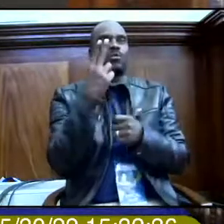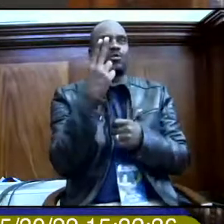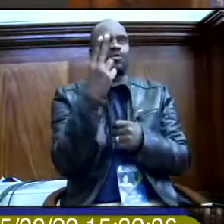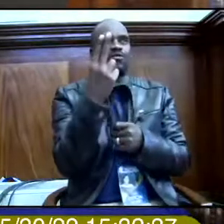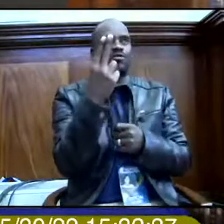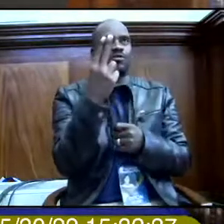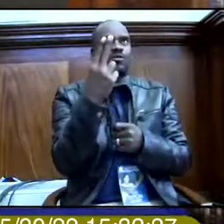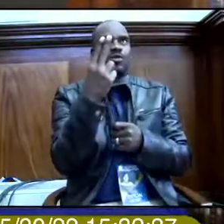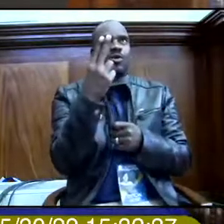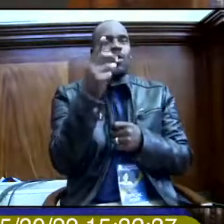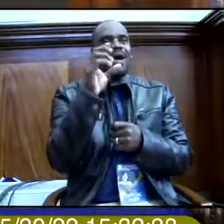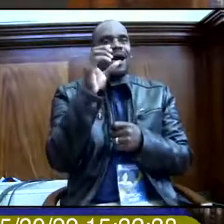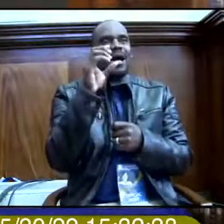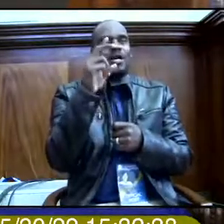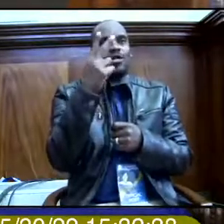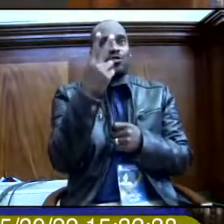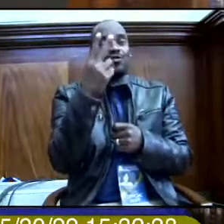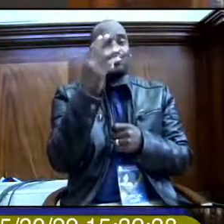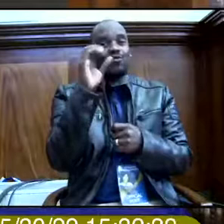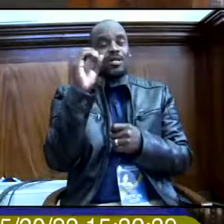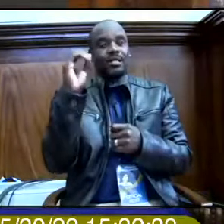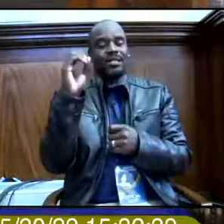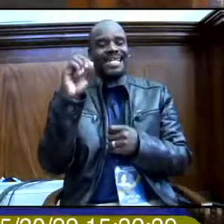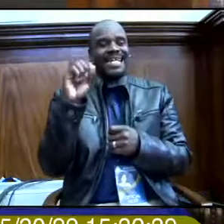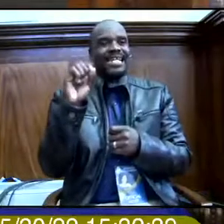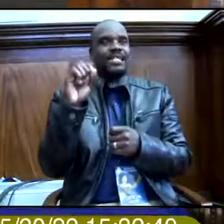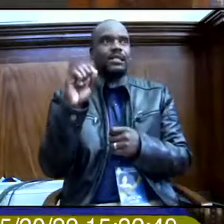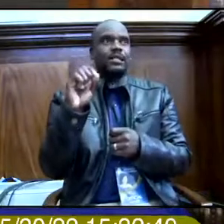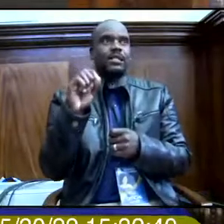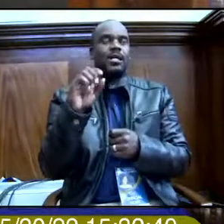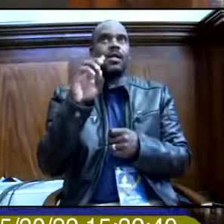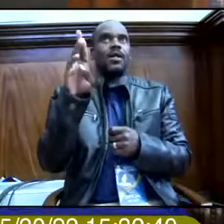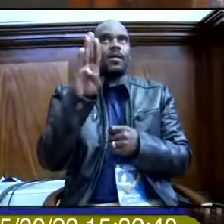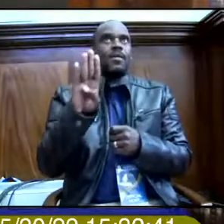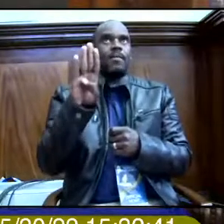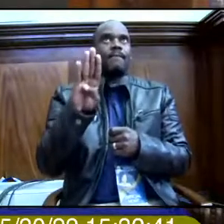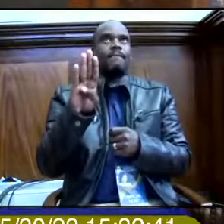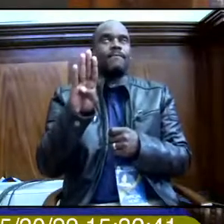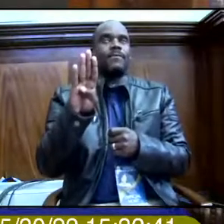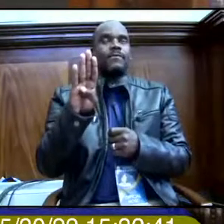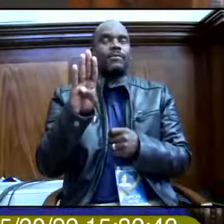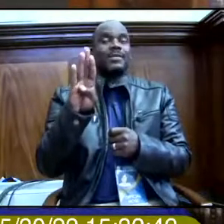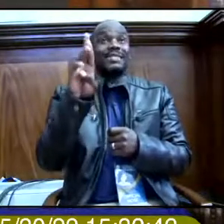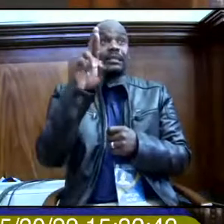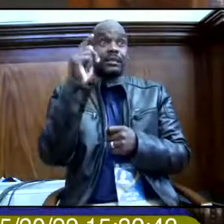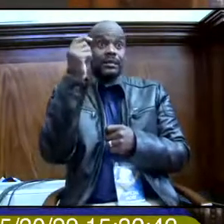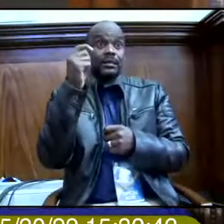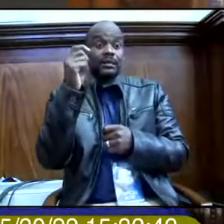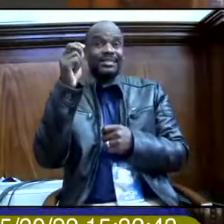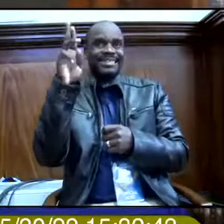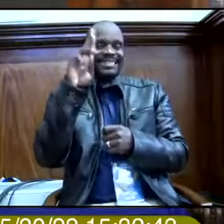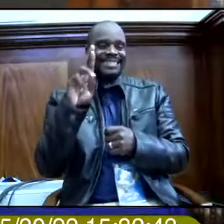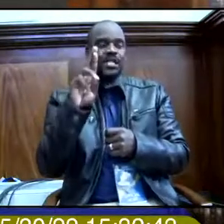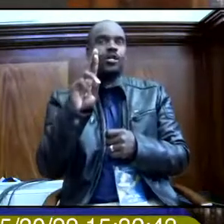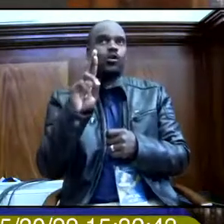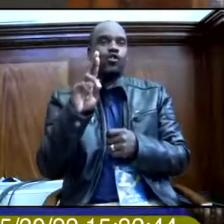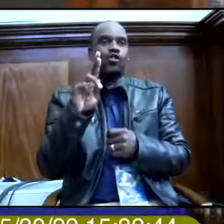1 to 1.4 trillion between 2005 and 2016.